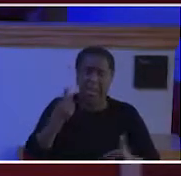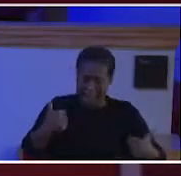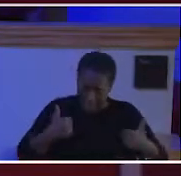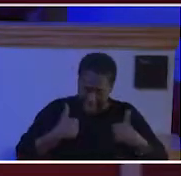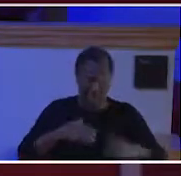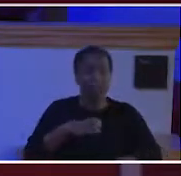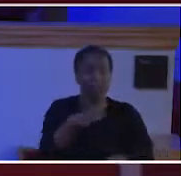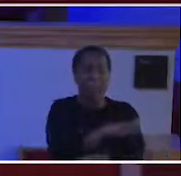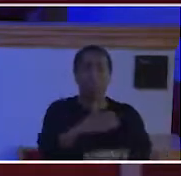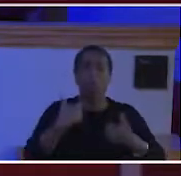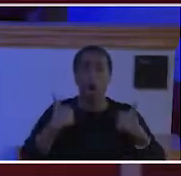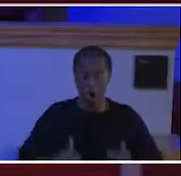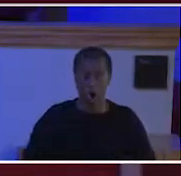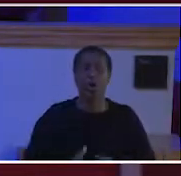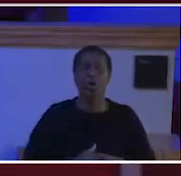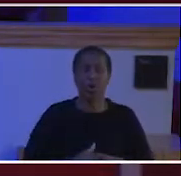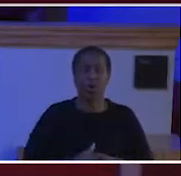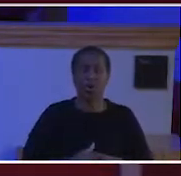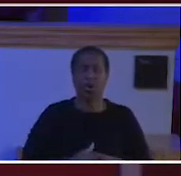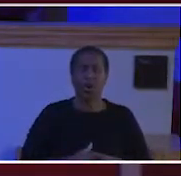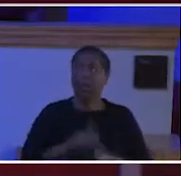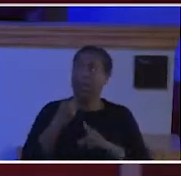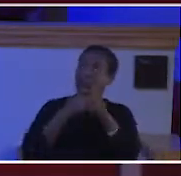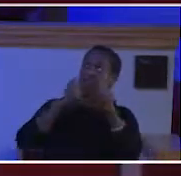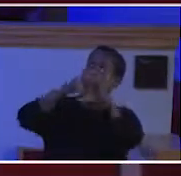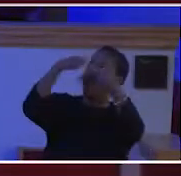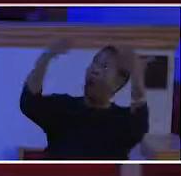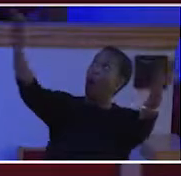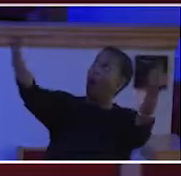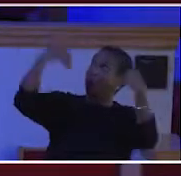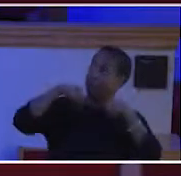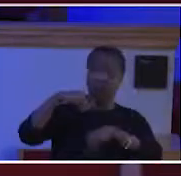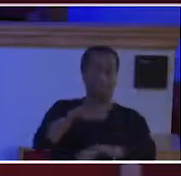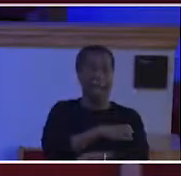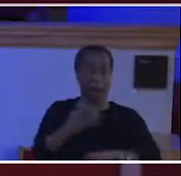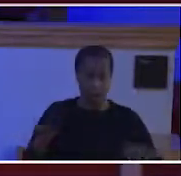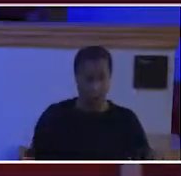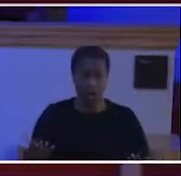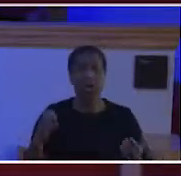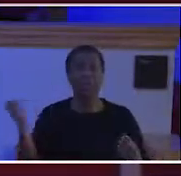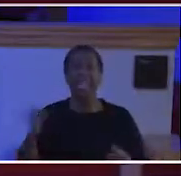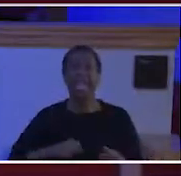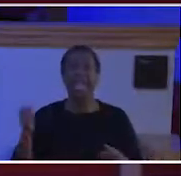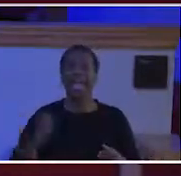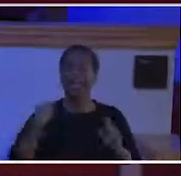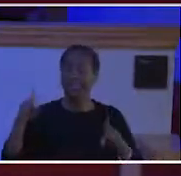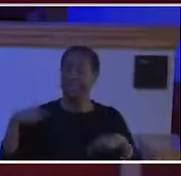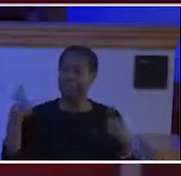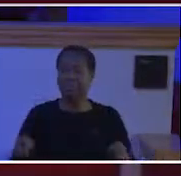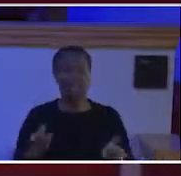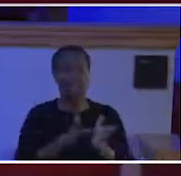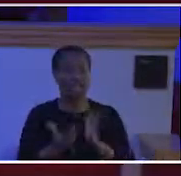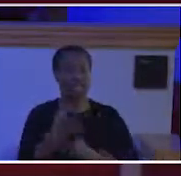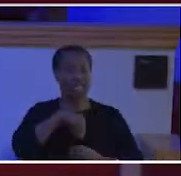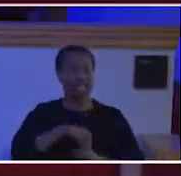power that comes from on high. Yes, since Jesus